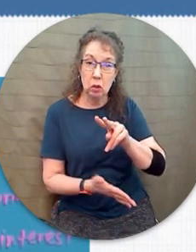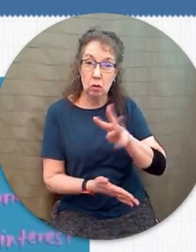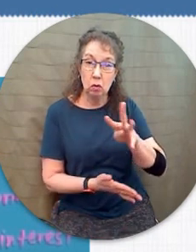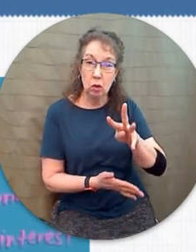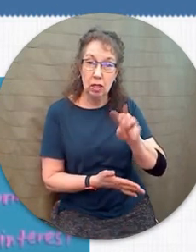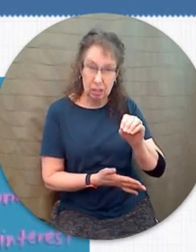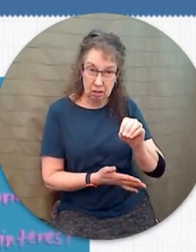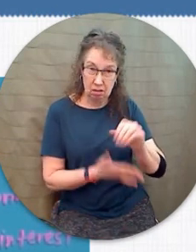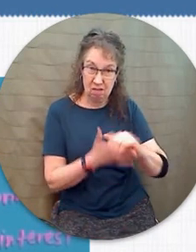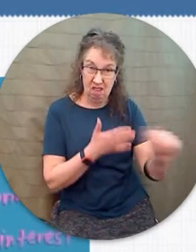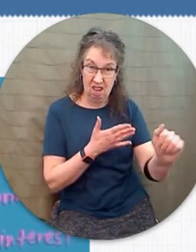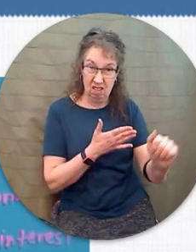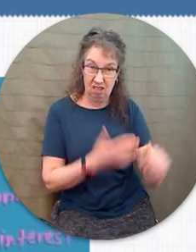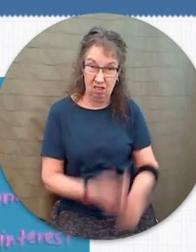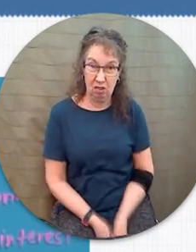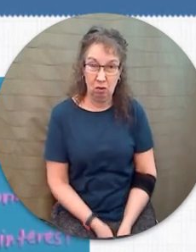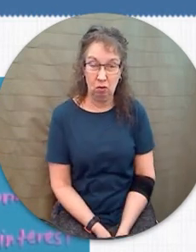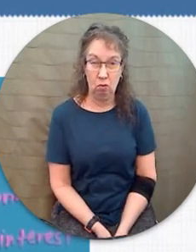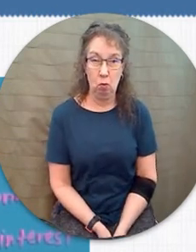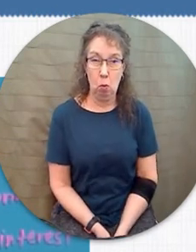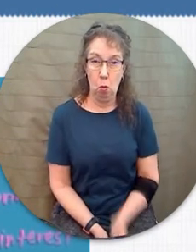264,240.